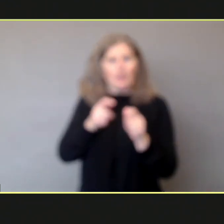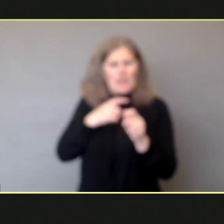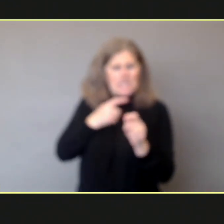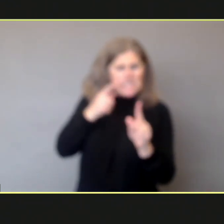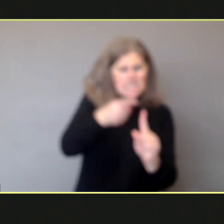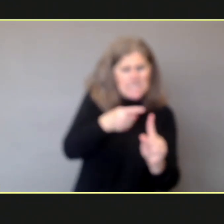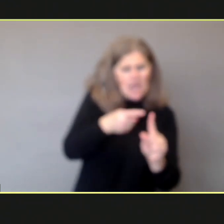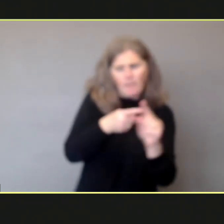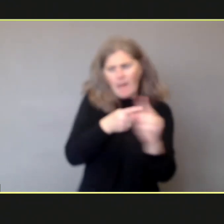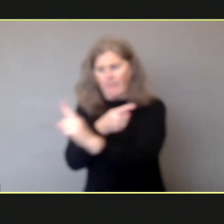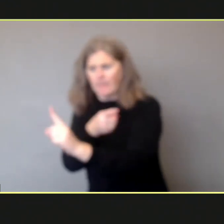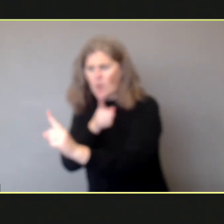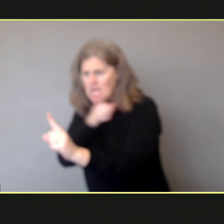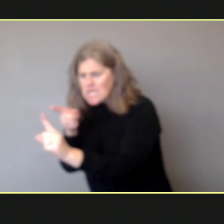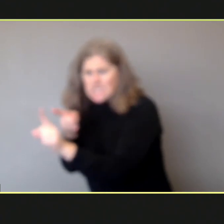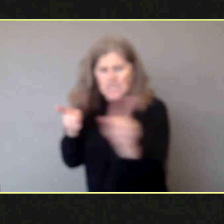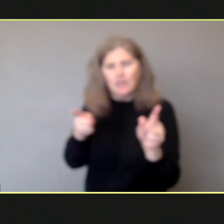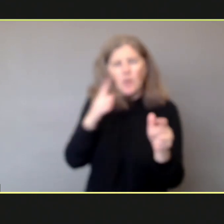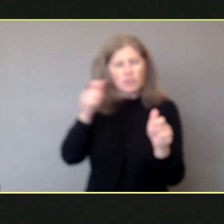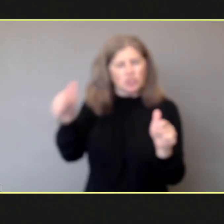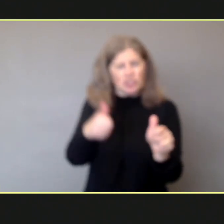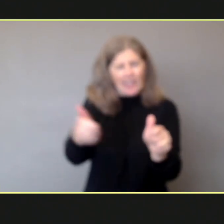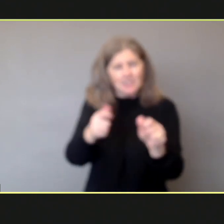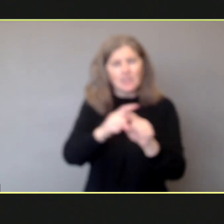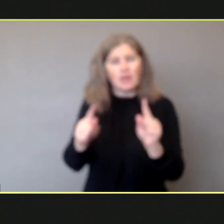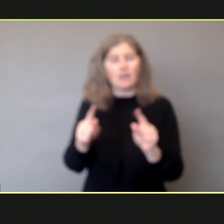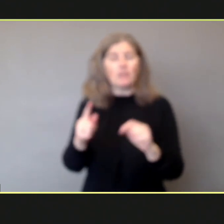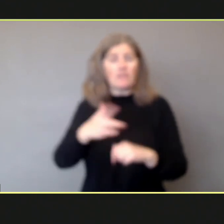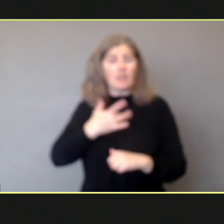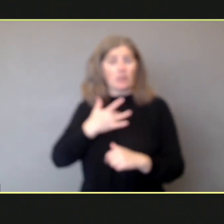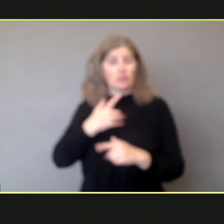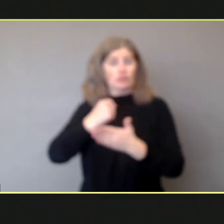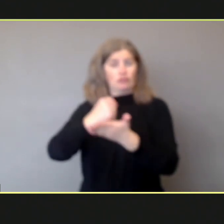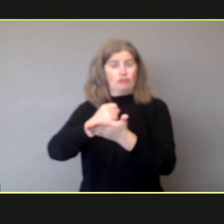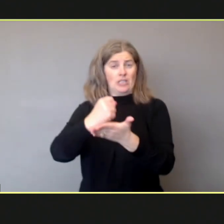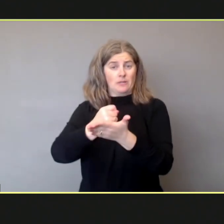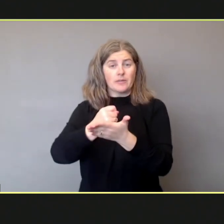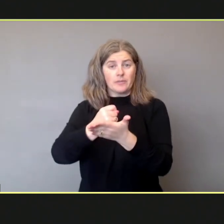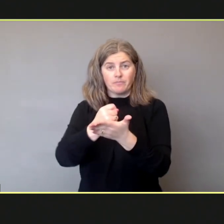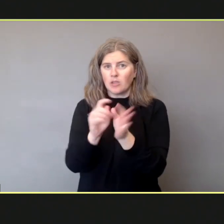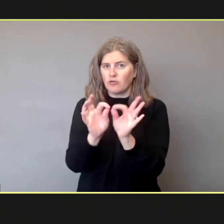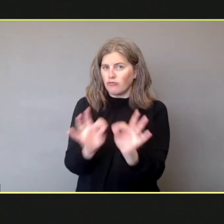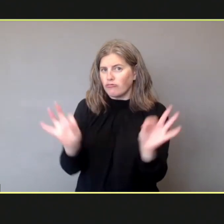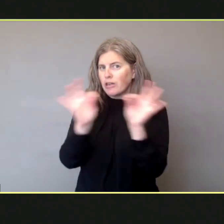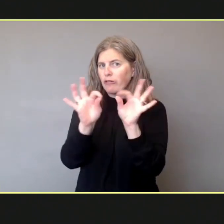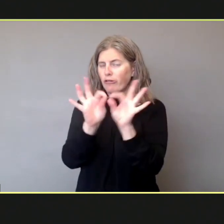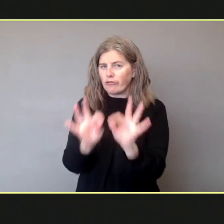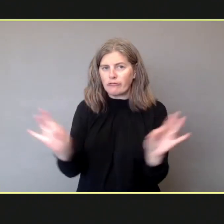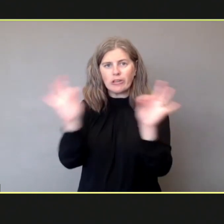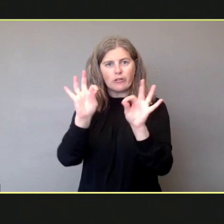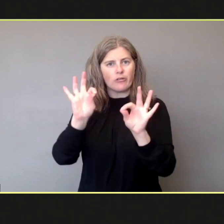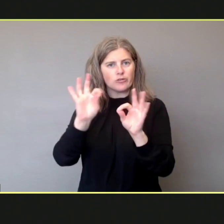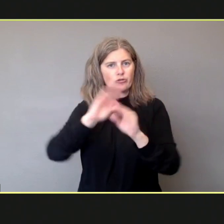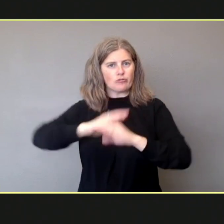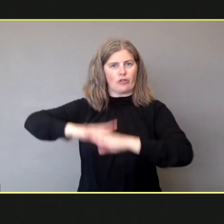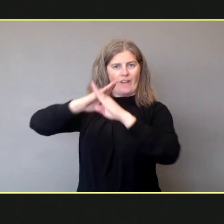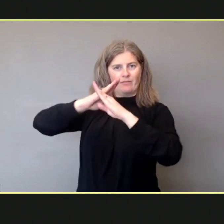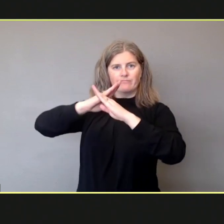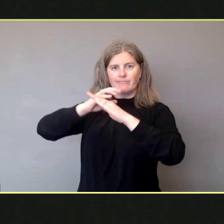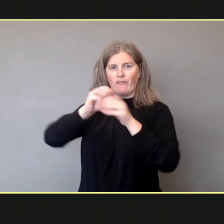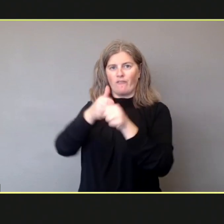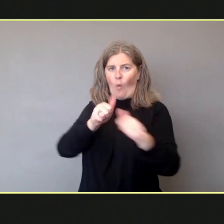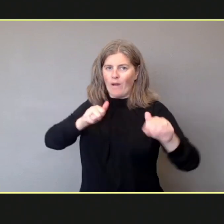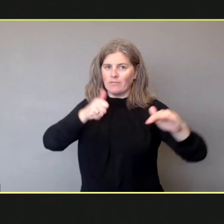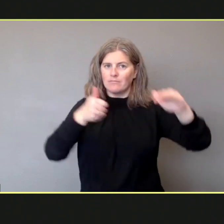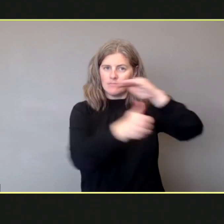to chase it. But we think that the treatment is a critical factor to prevent hospitalizations. Given that